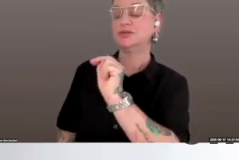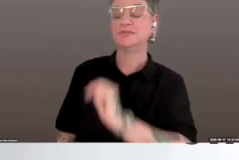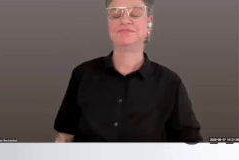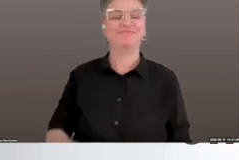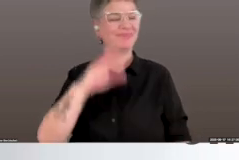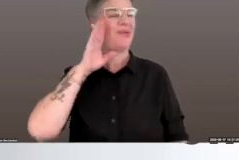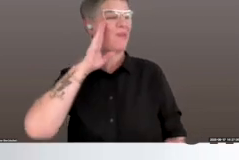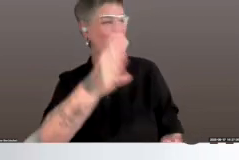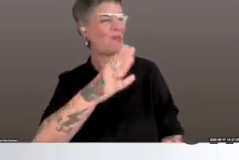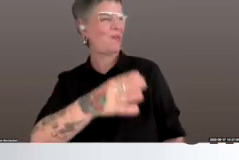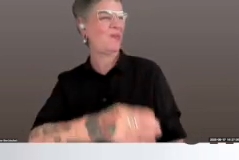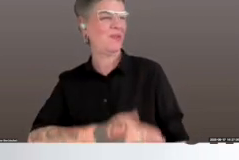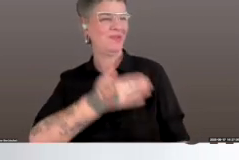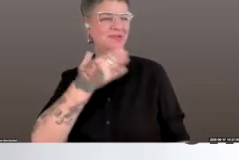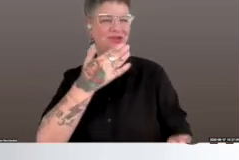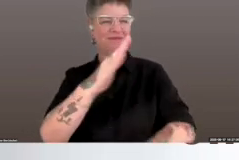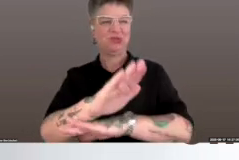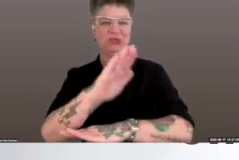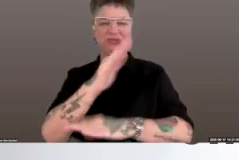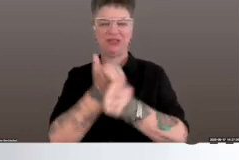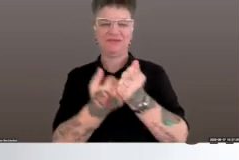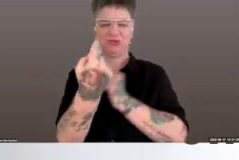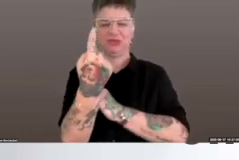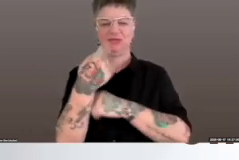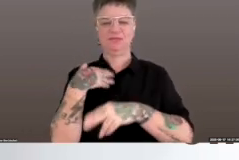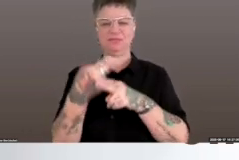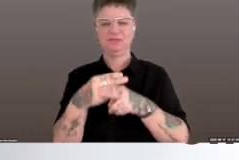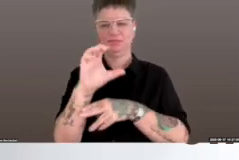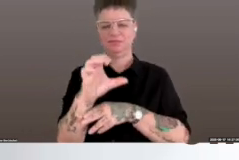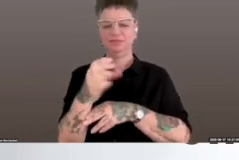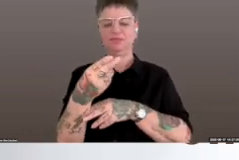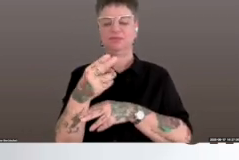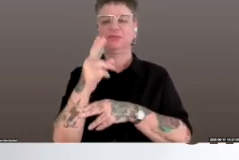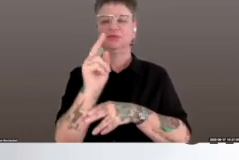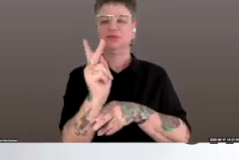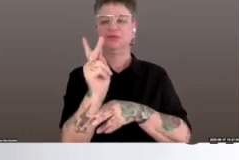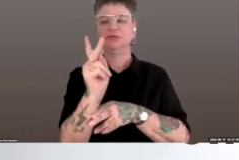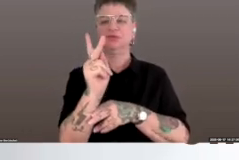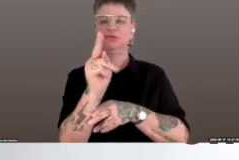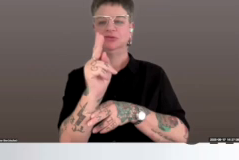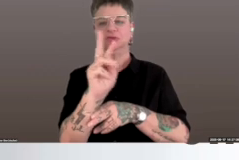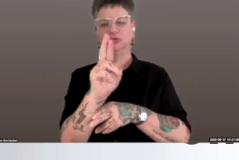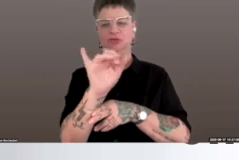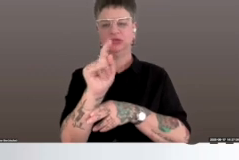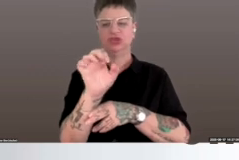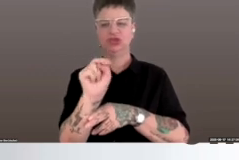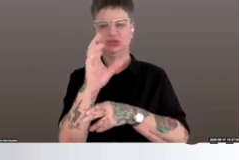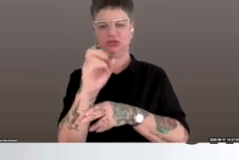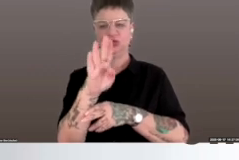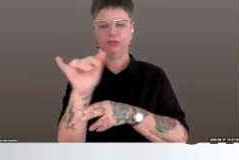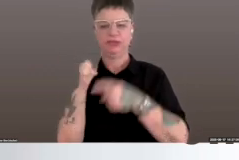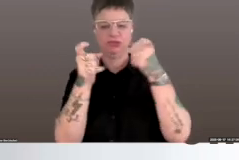Hello. Good afternoon, everyone. My name is Christian Corby, and I'm the Deputy Executive Director at the